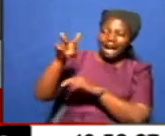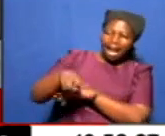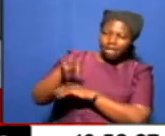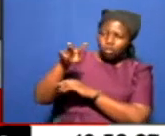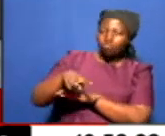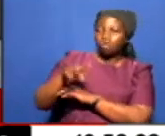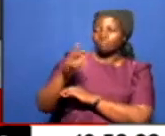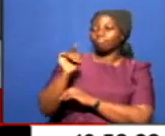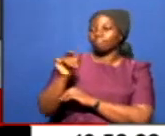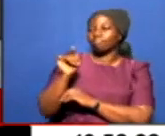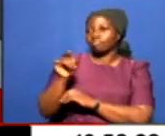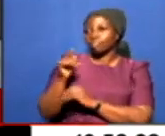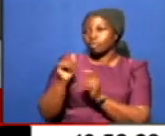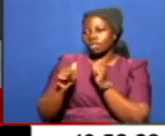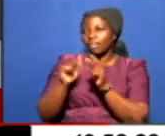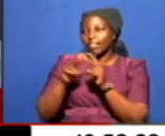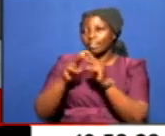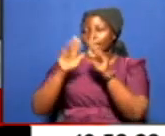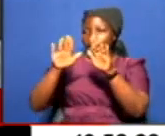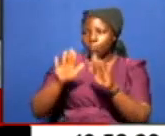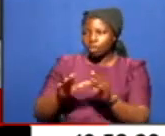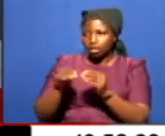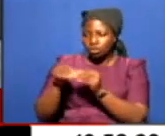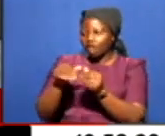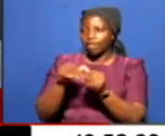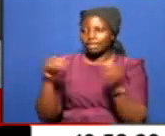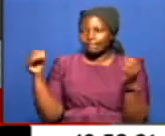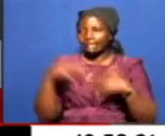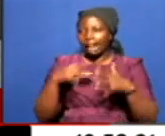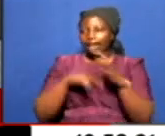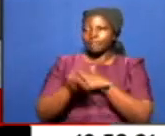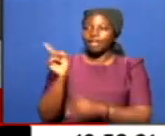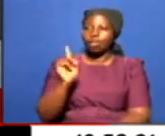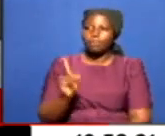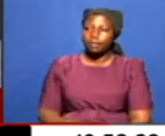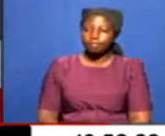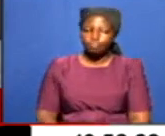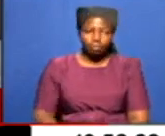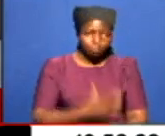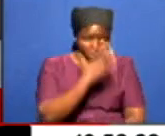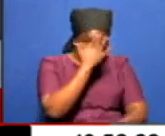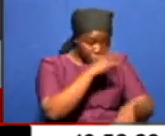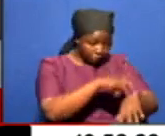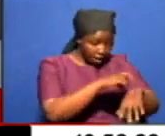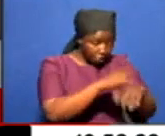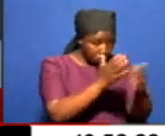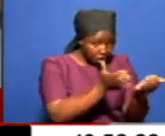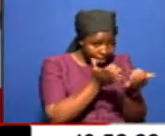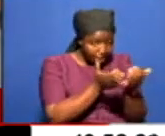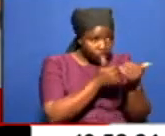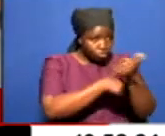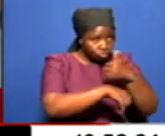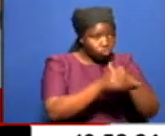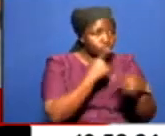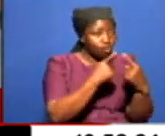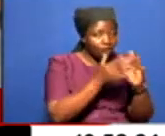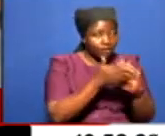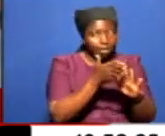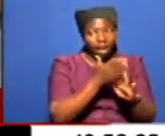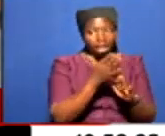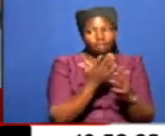quite instrumental in dealing with the war on terror in Nairobi. And because of the interest of time, we need to pick up pace. Looking